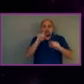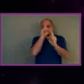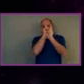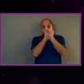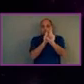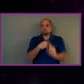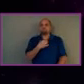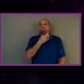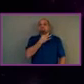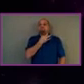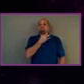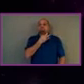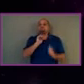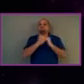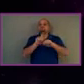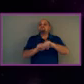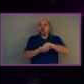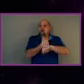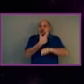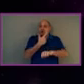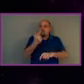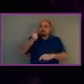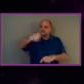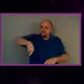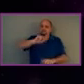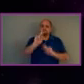long have these groups been working on this mission?